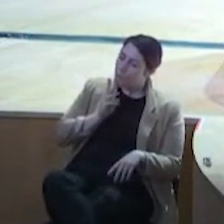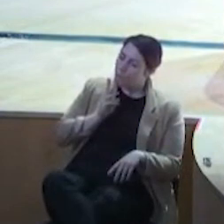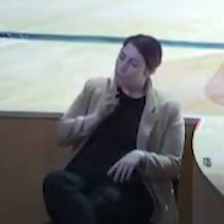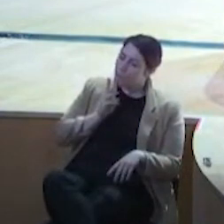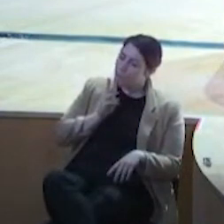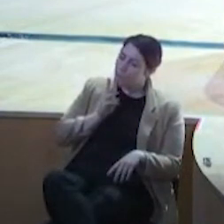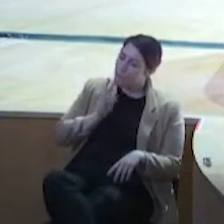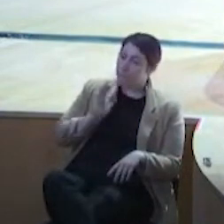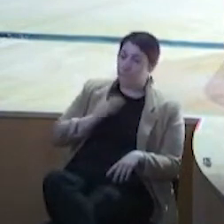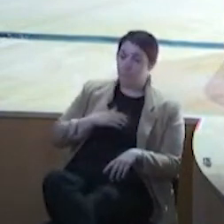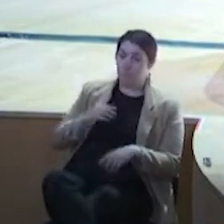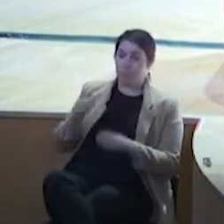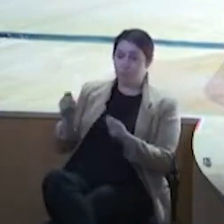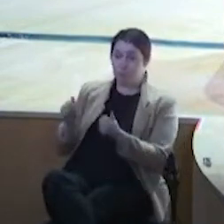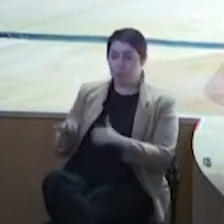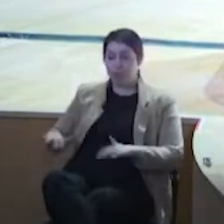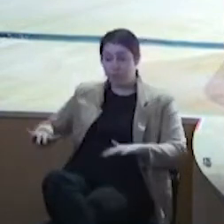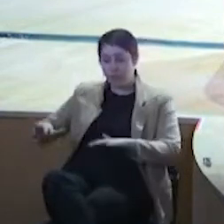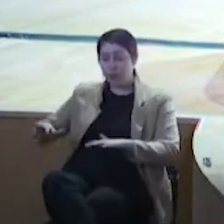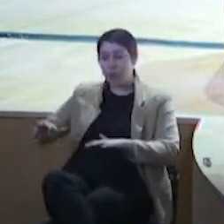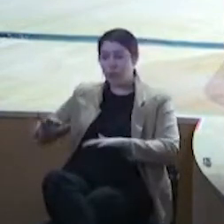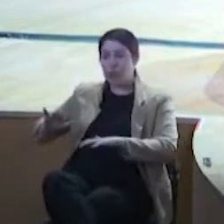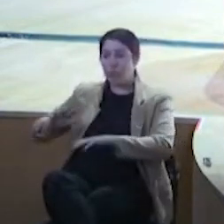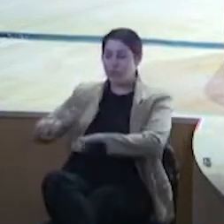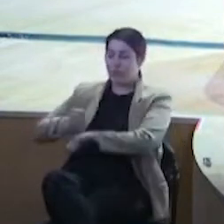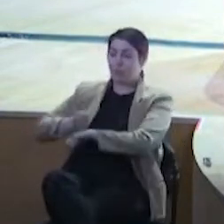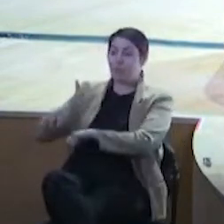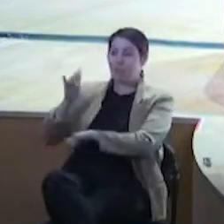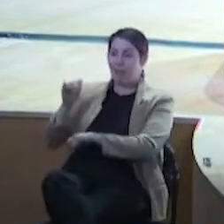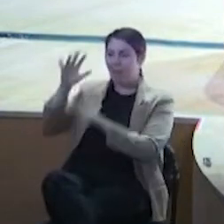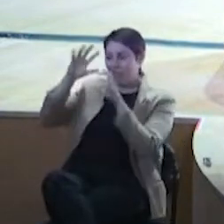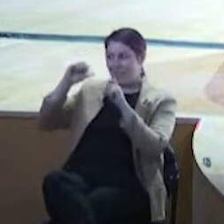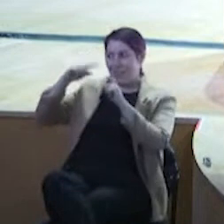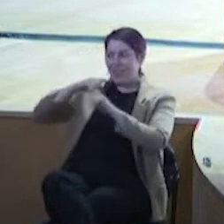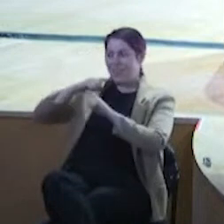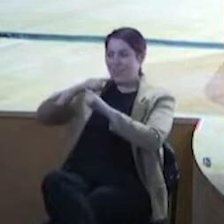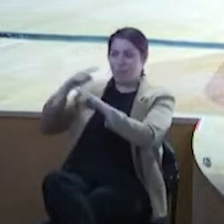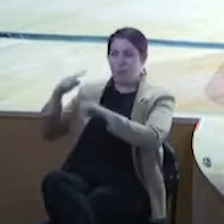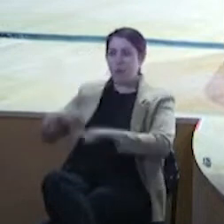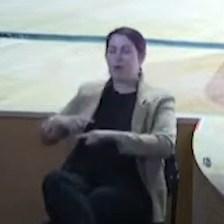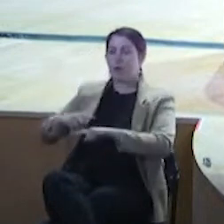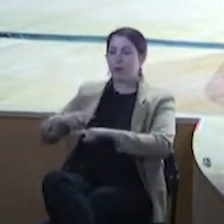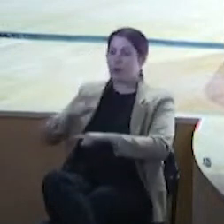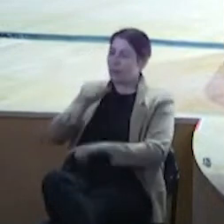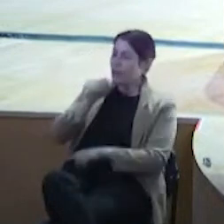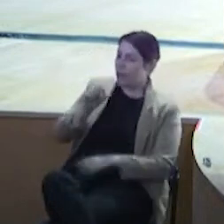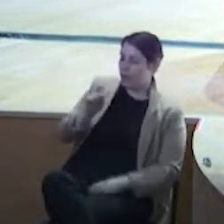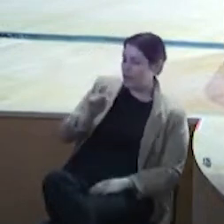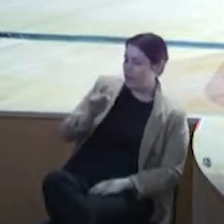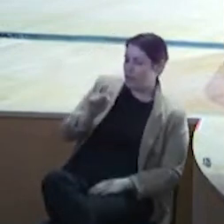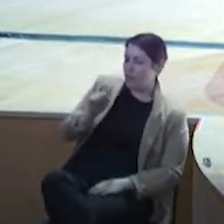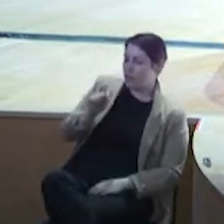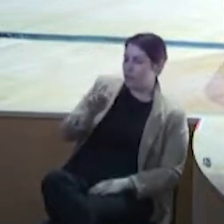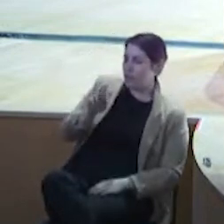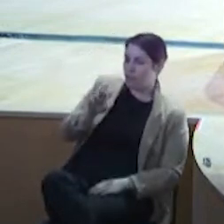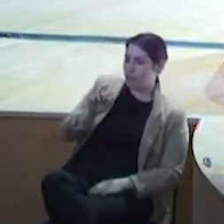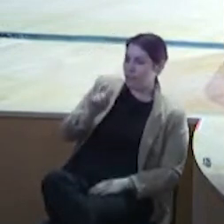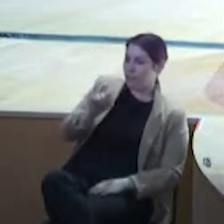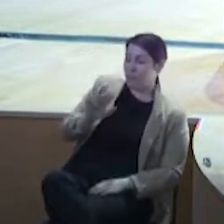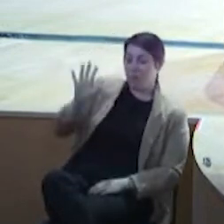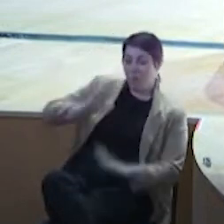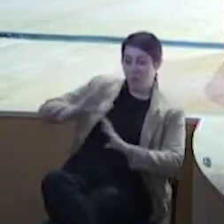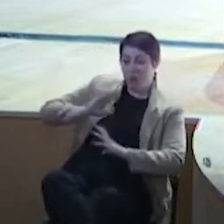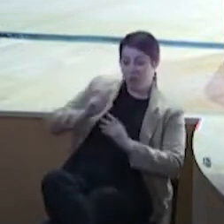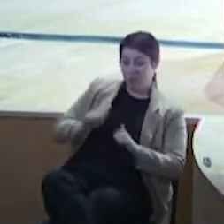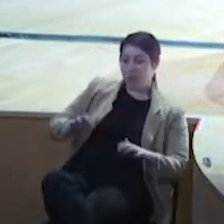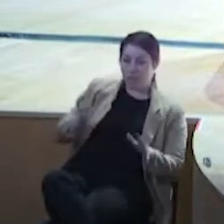Our reservation was established by an executive order, not a treaty. Our lands in the past have been taken away. Our boundaries